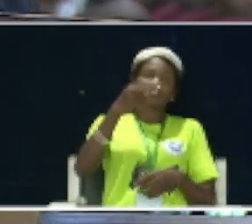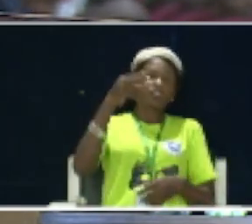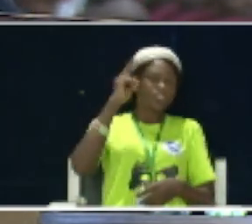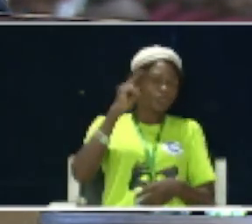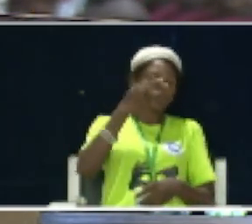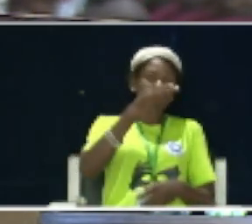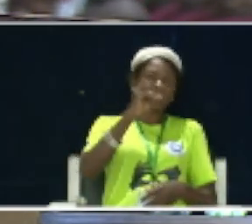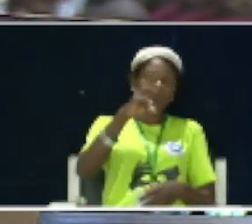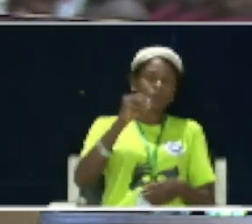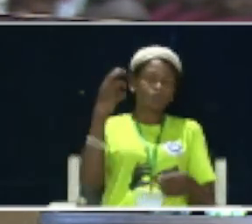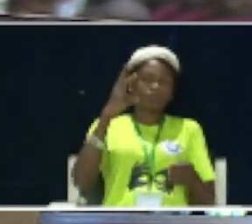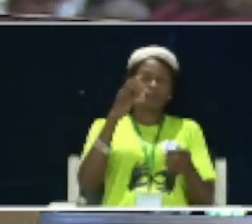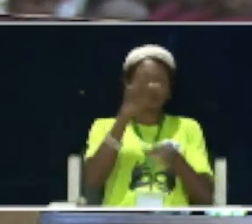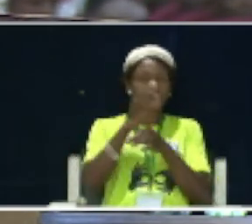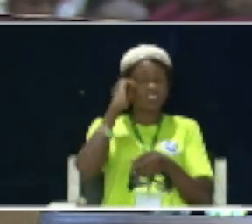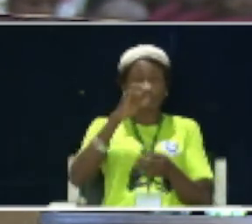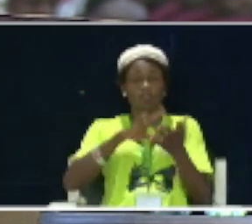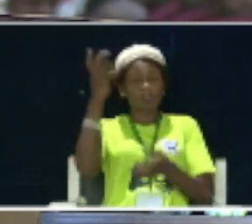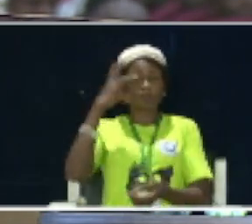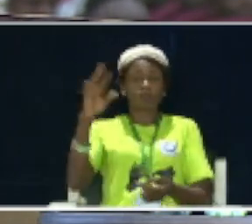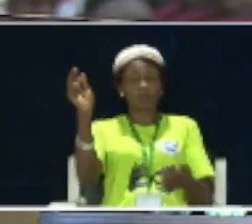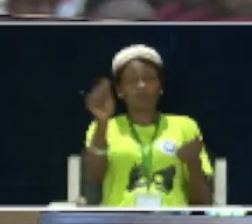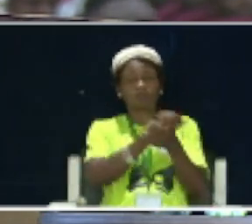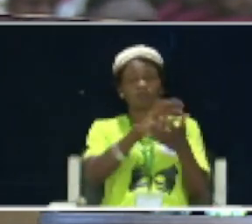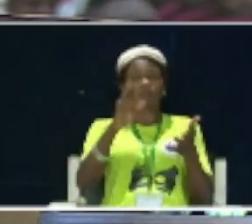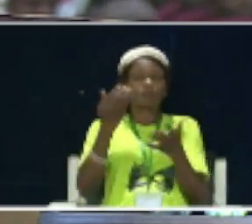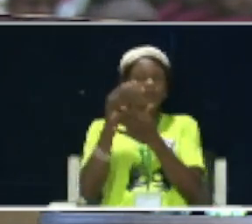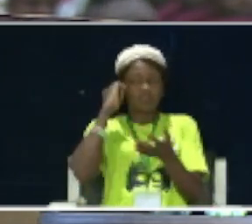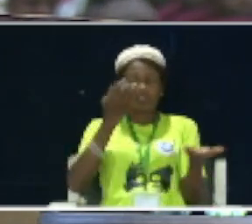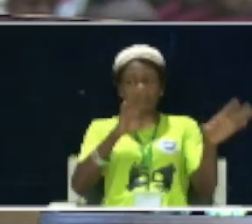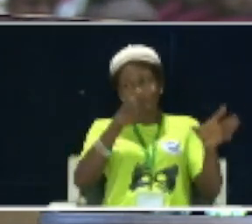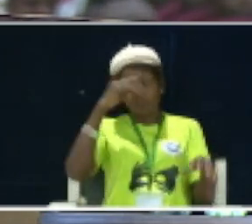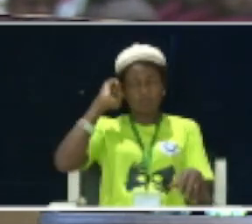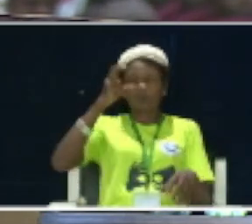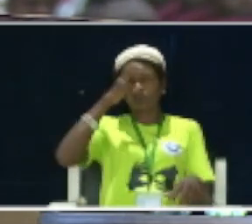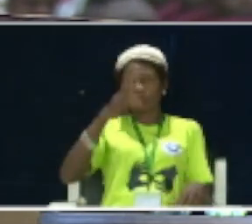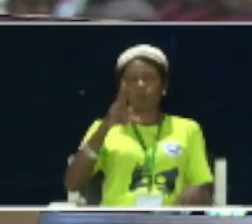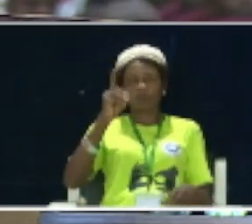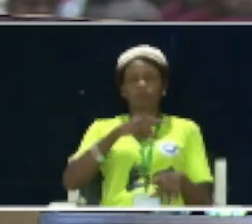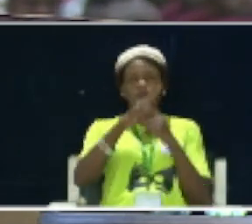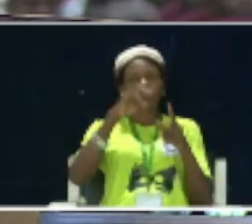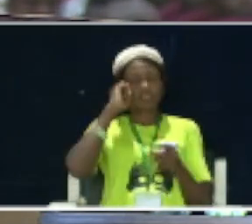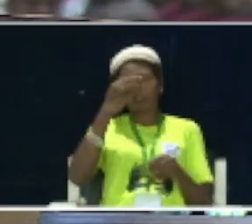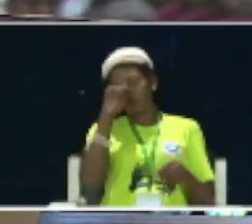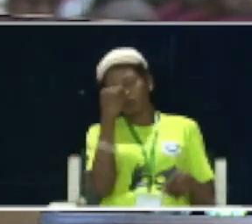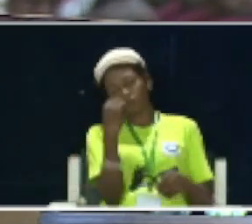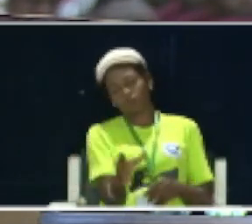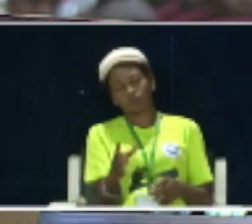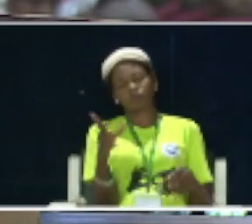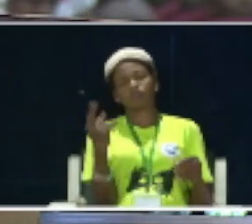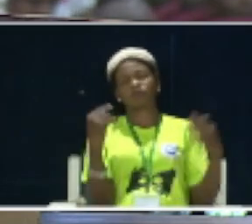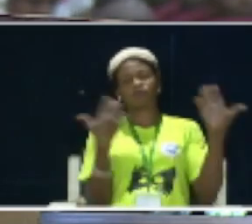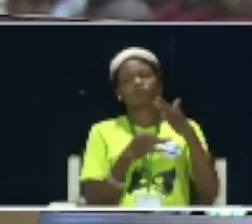was rubbished before he died, because it was corrupted when he abandoned the fear of